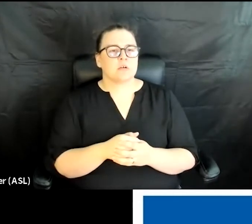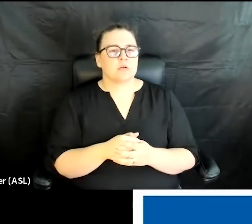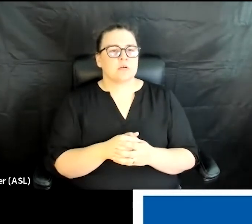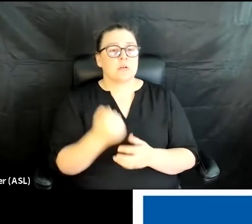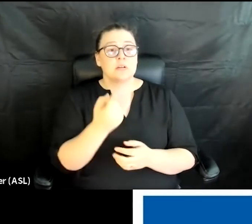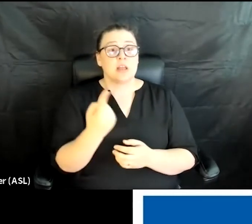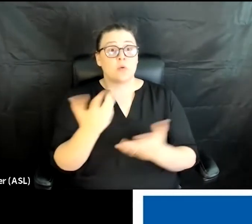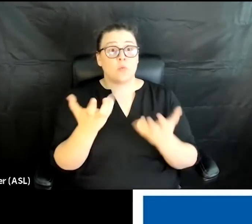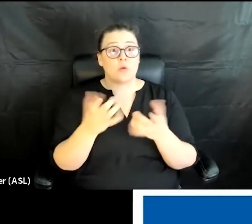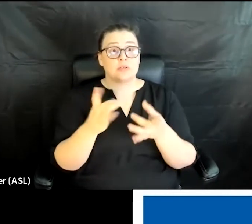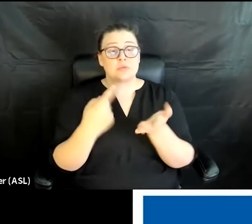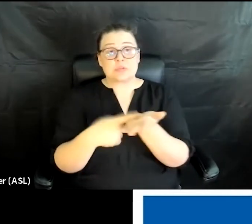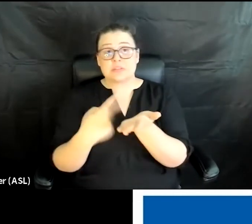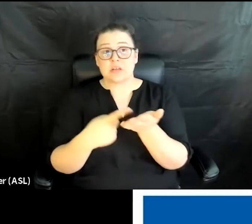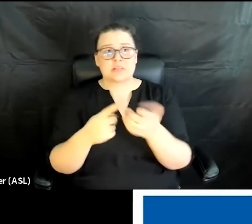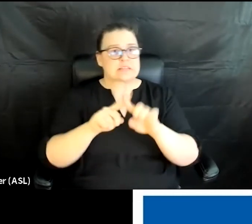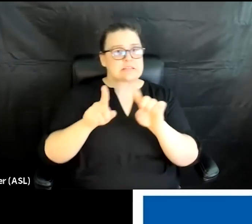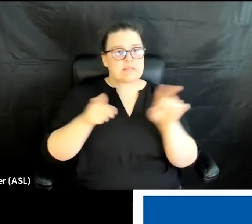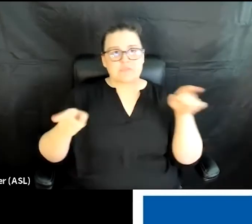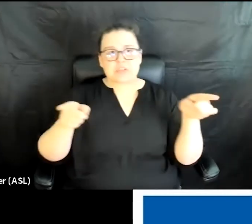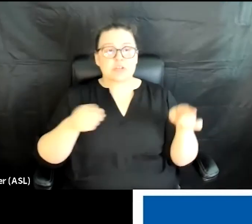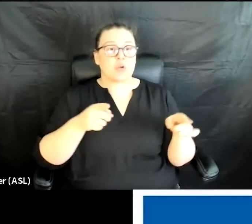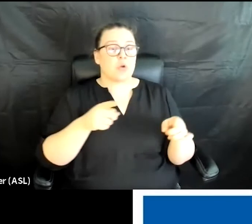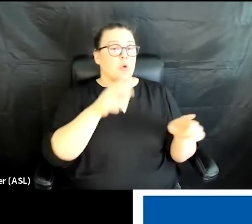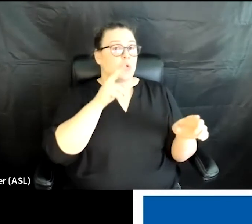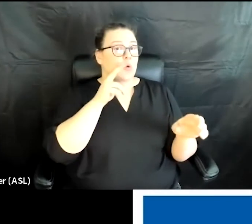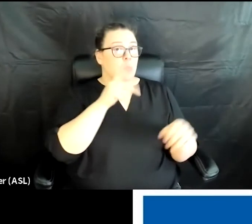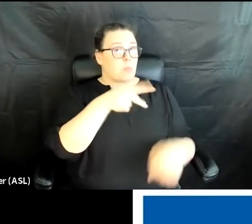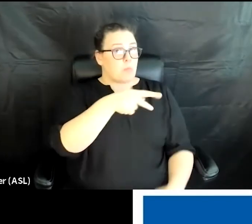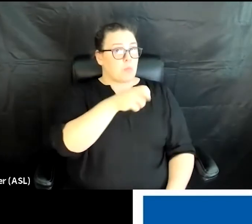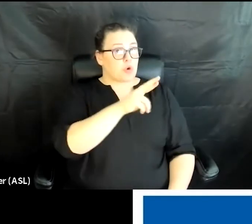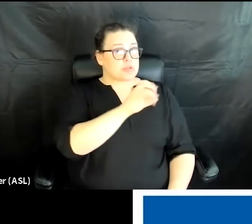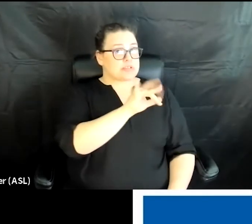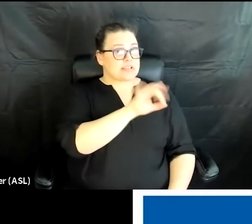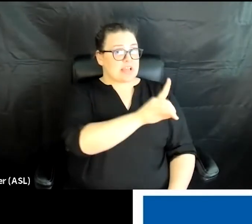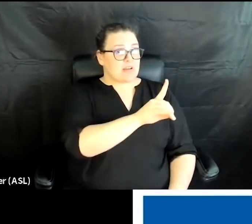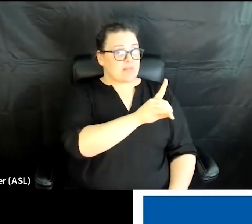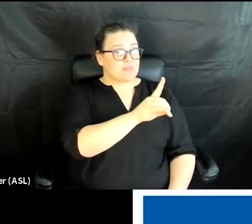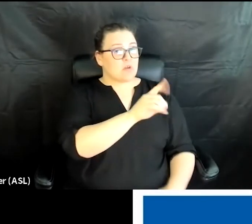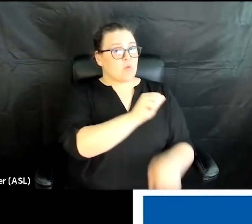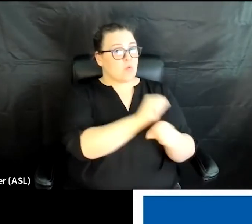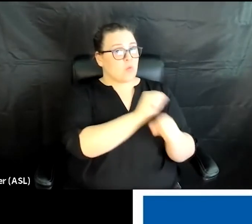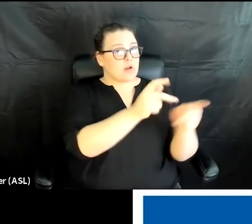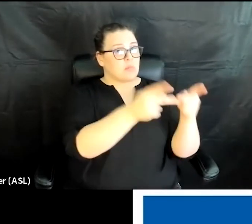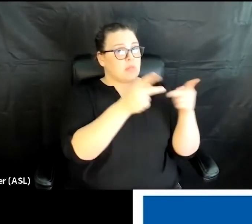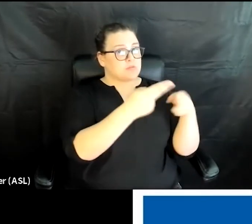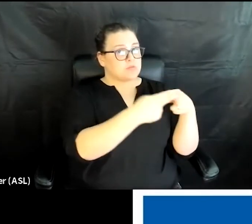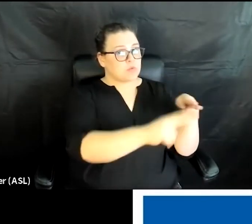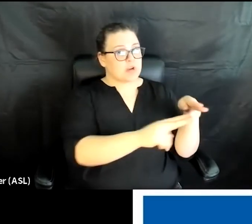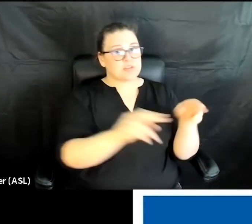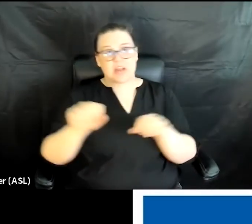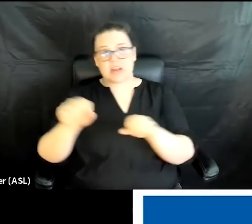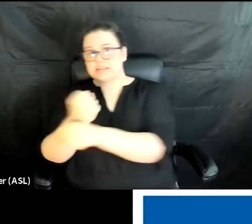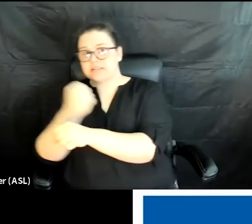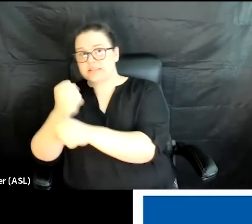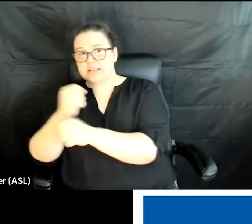want to address the difference between perceived workforce shortage and a statistic that this person learned last